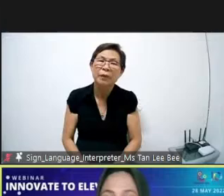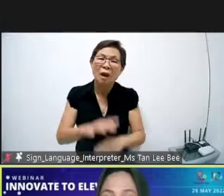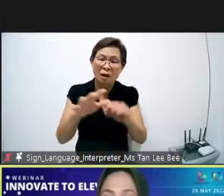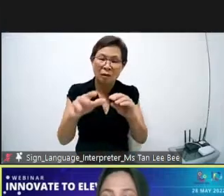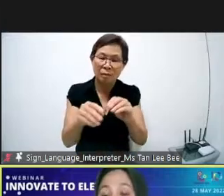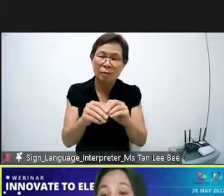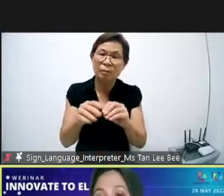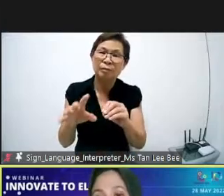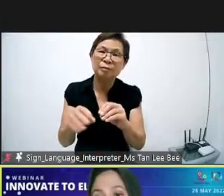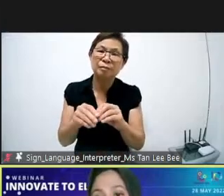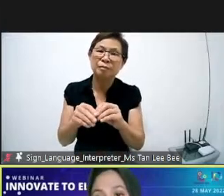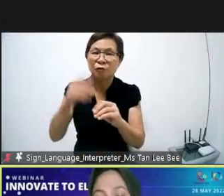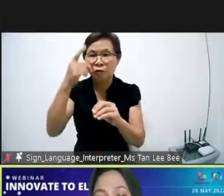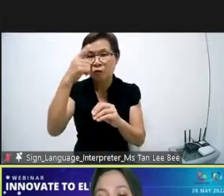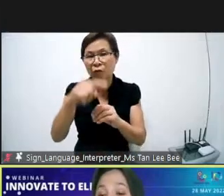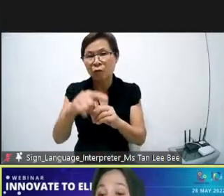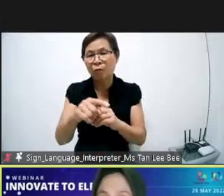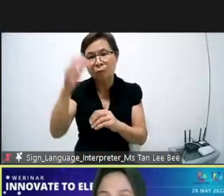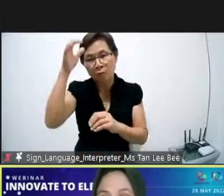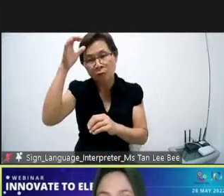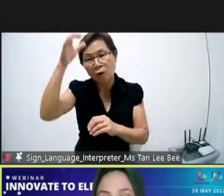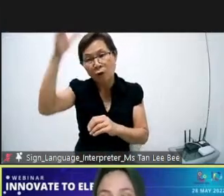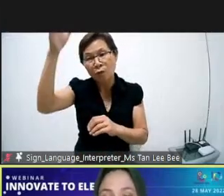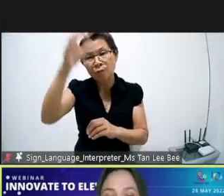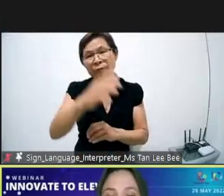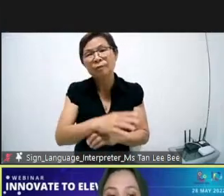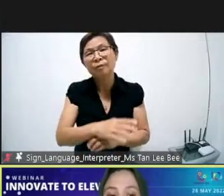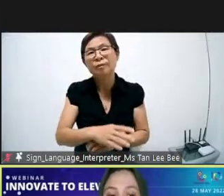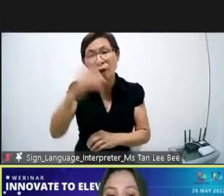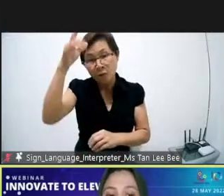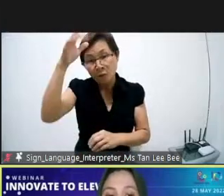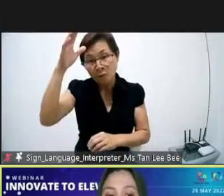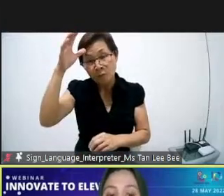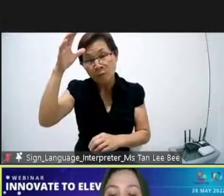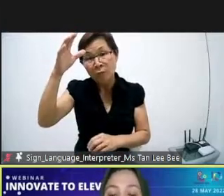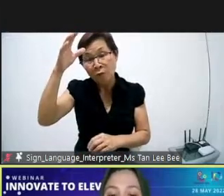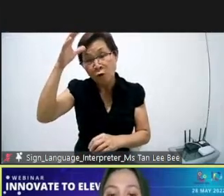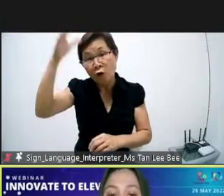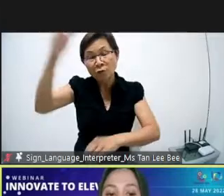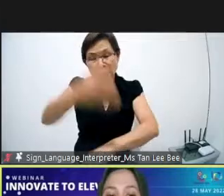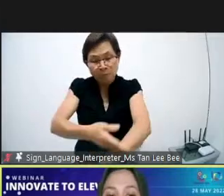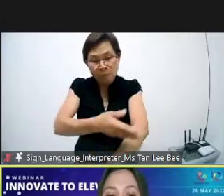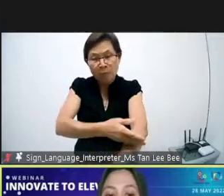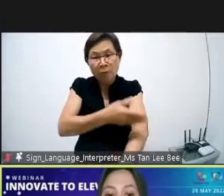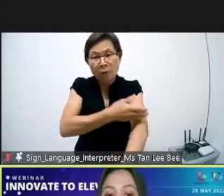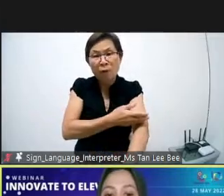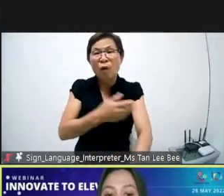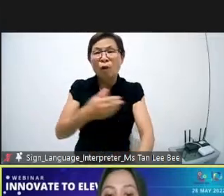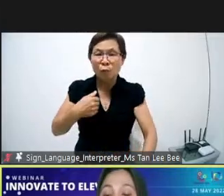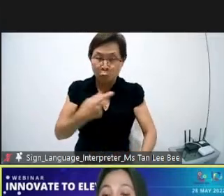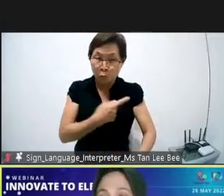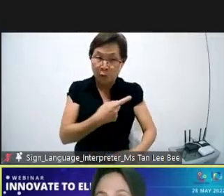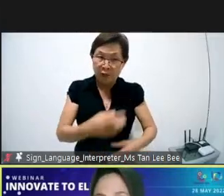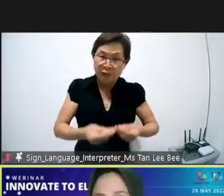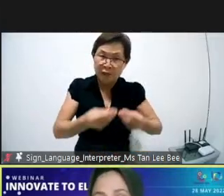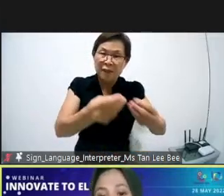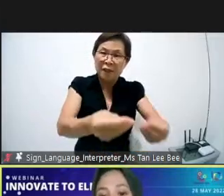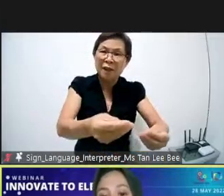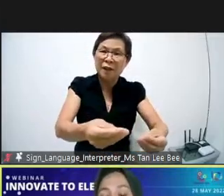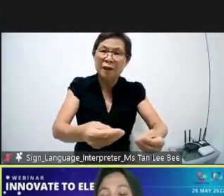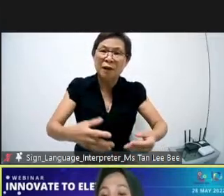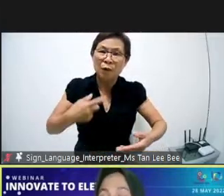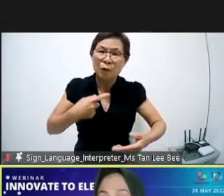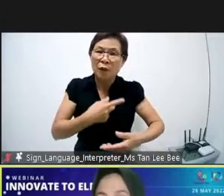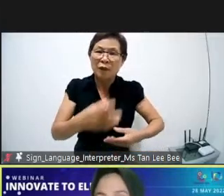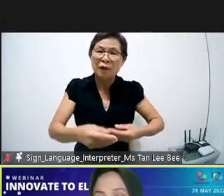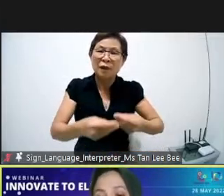literacy reference for concept enrichment. So menu are provided with a description of